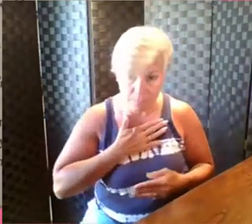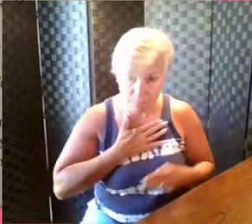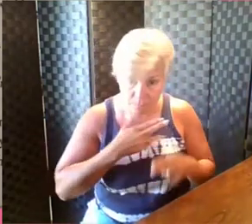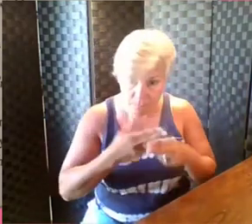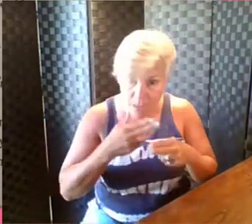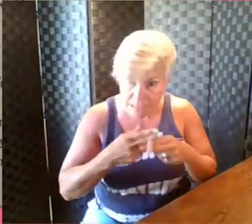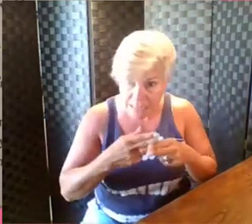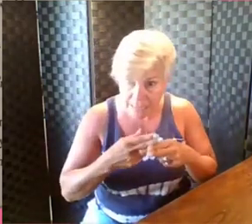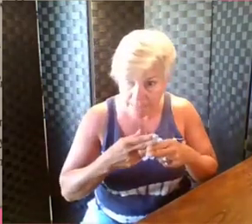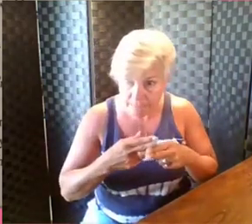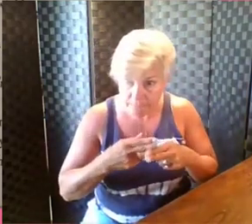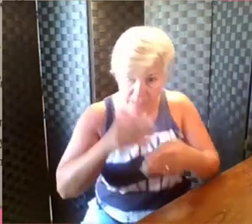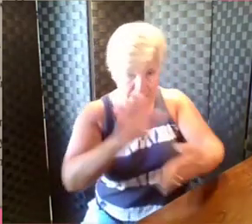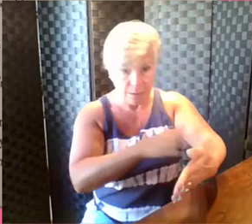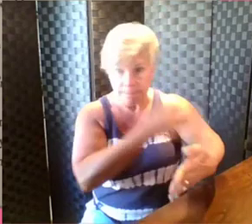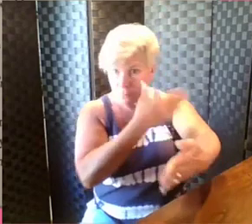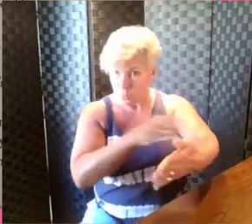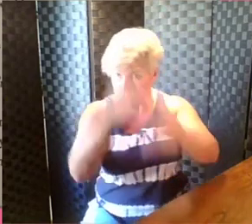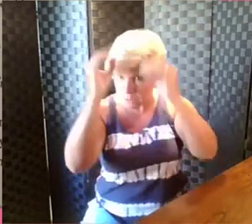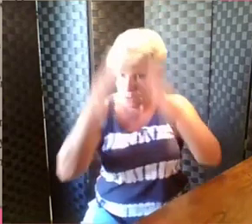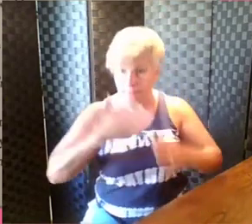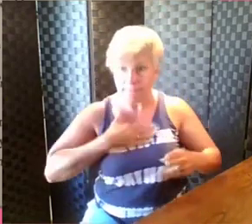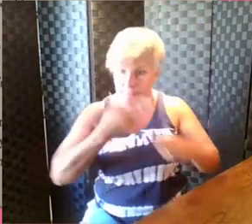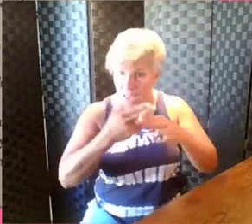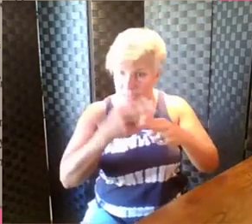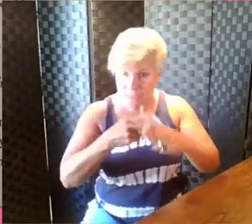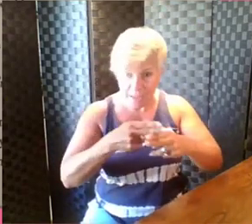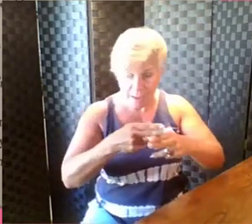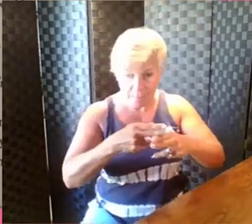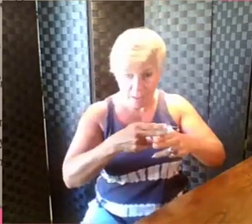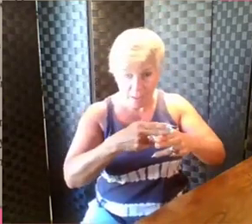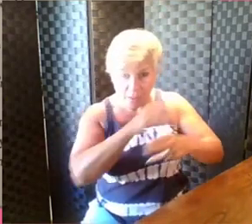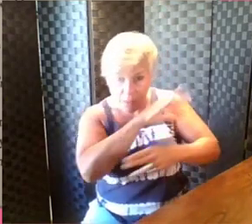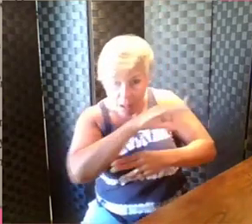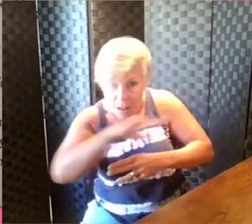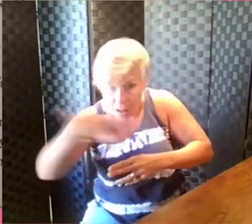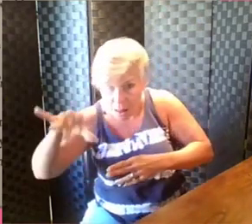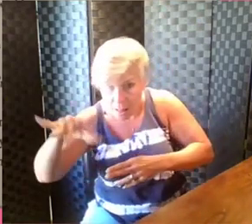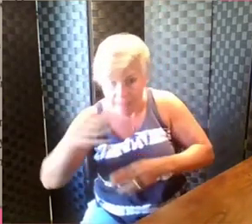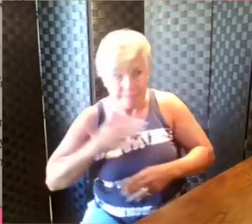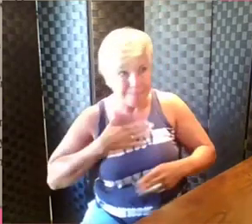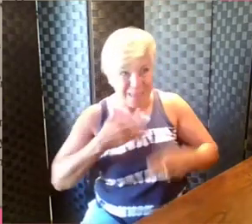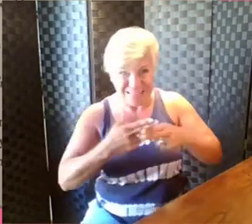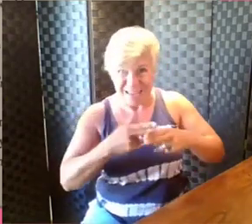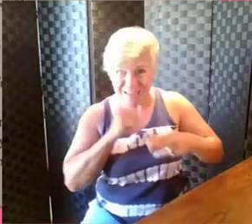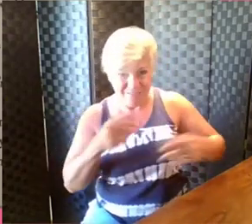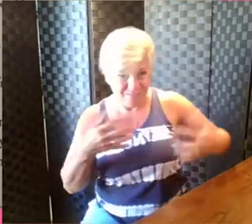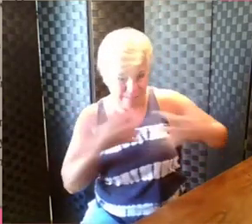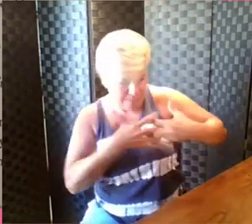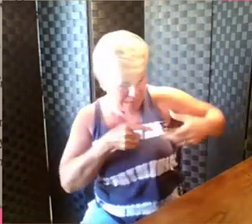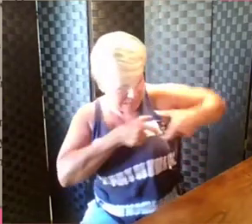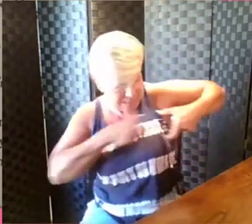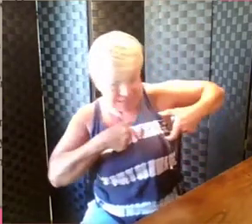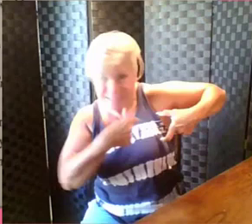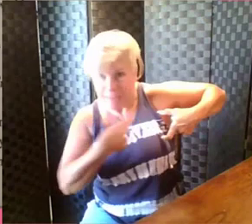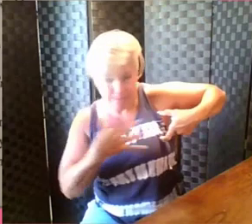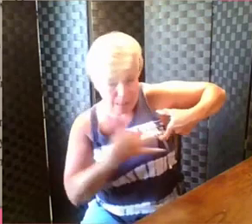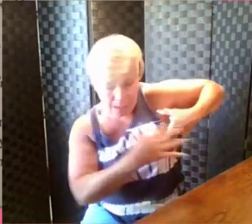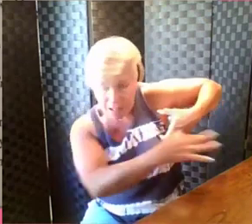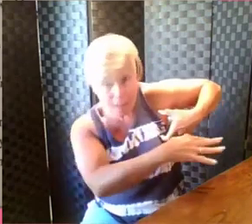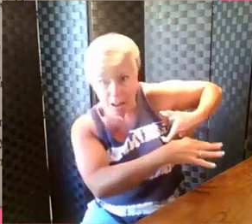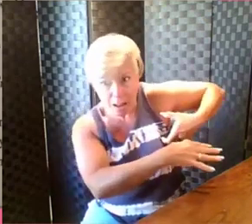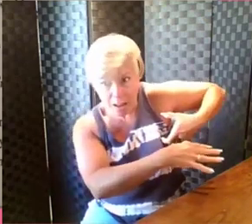said Mrs. Twinkle. "It is," said Jo. "My name would scarcely fit on a name tag," said Mrs.